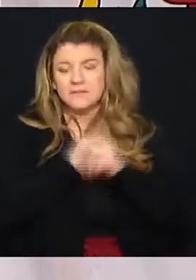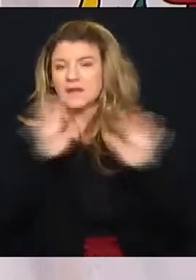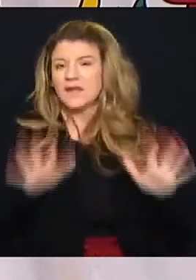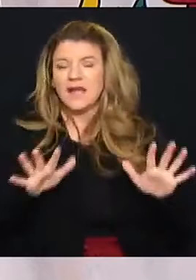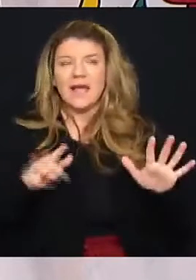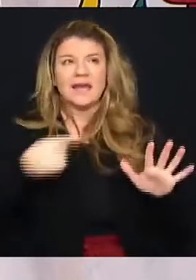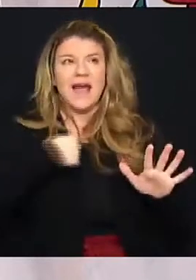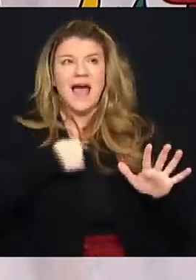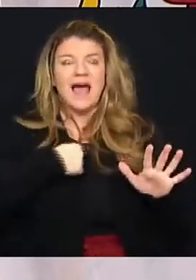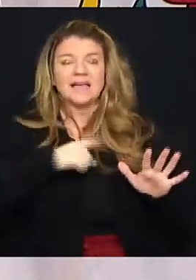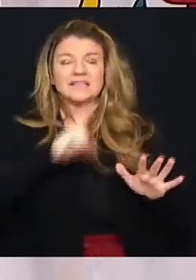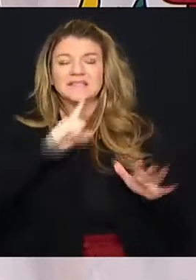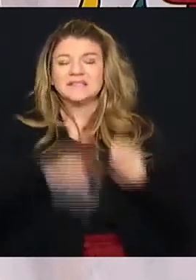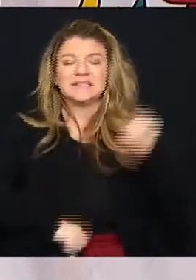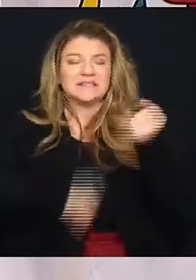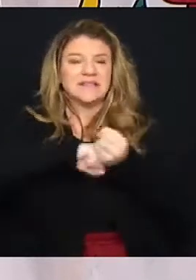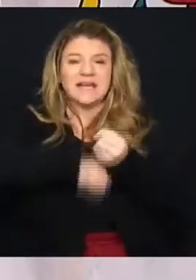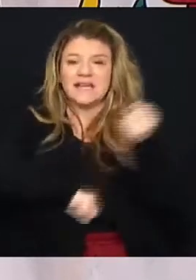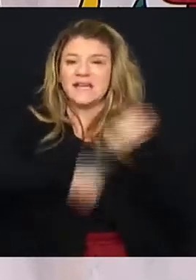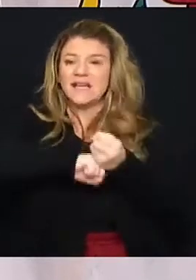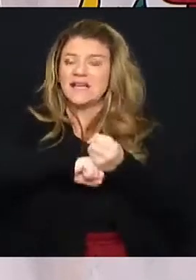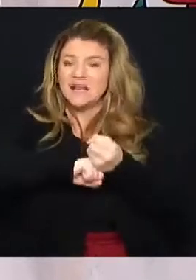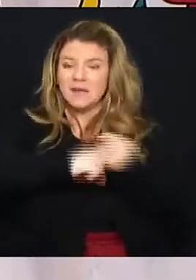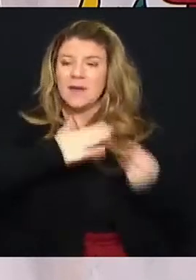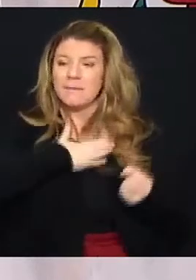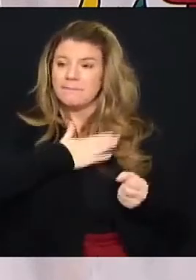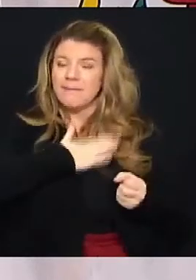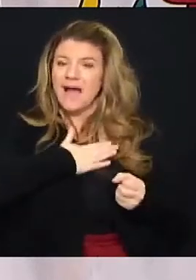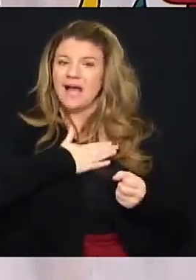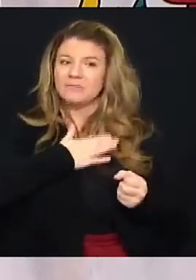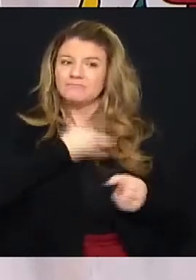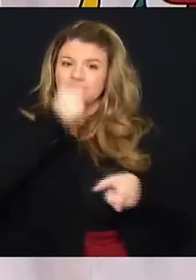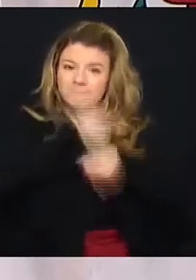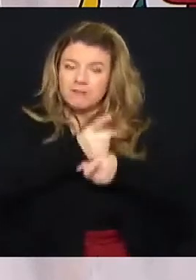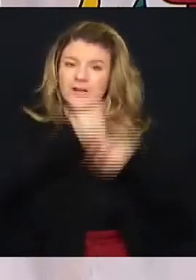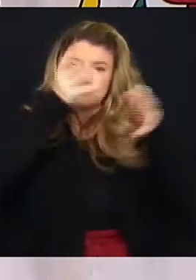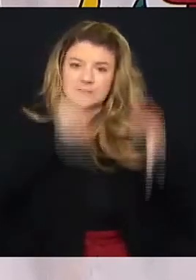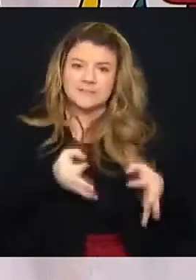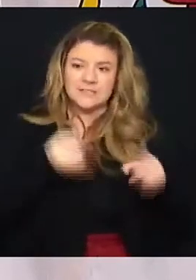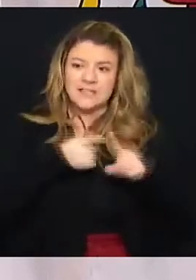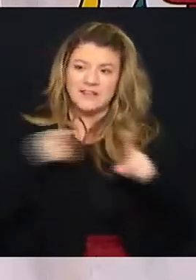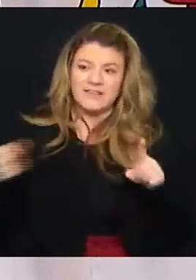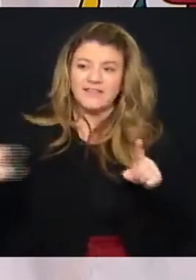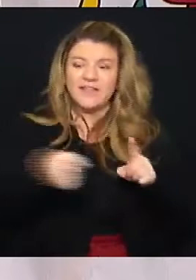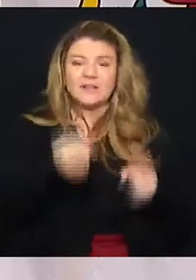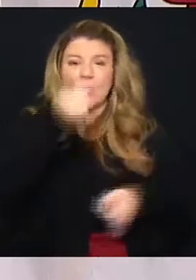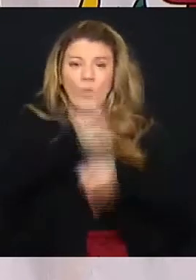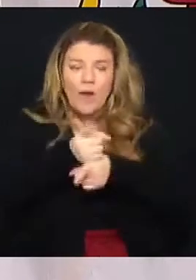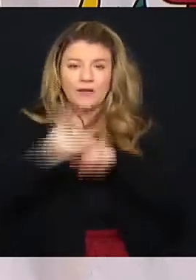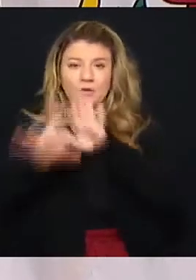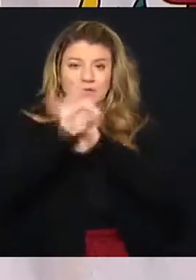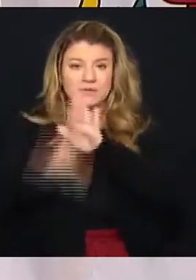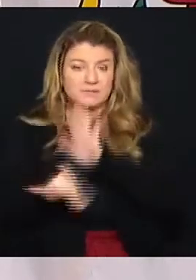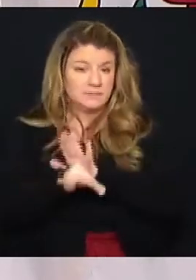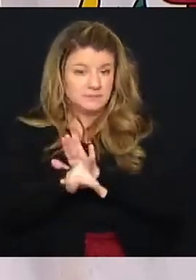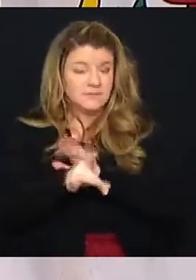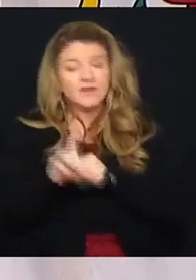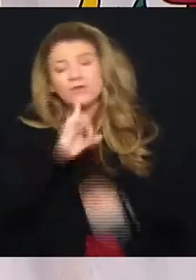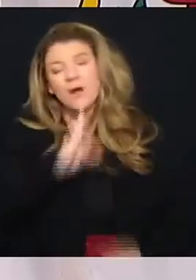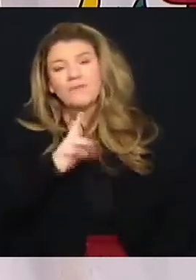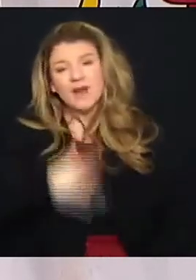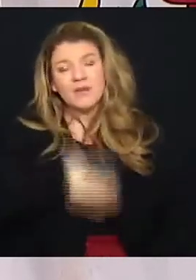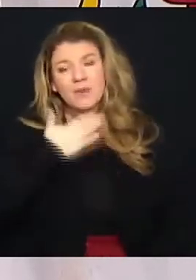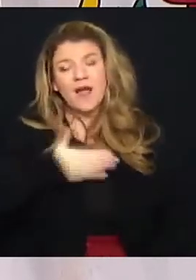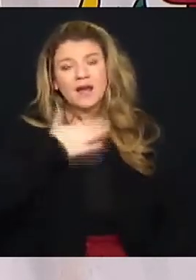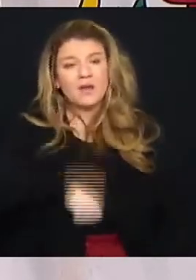stand absolutely firm by my convictions and everything that these are the right choices. So I'm very, very proud